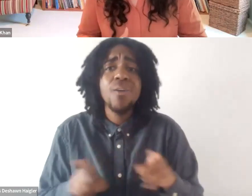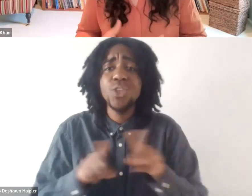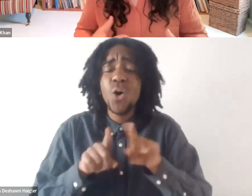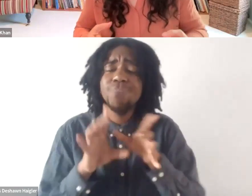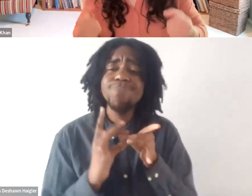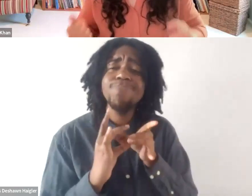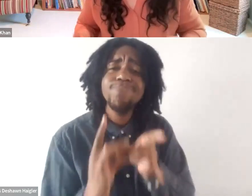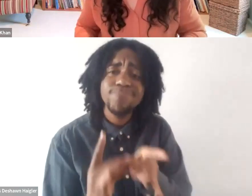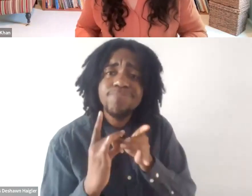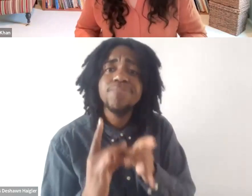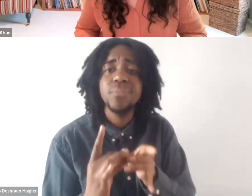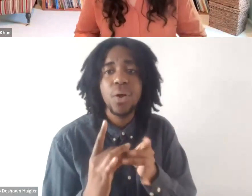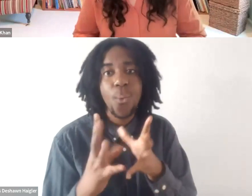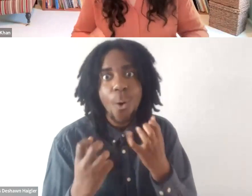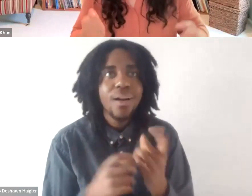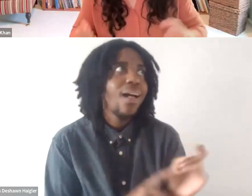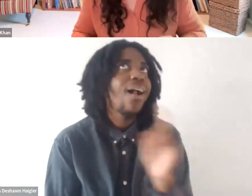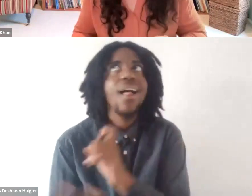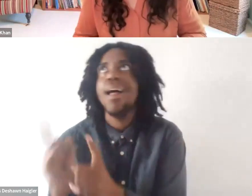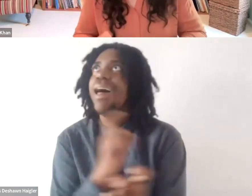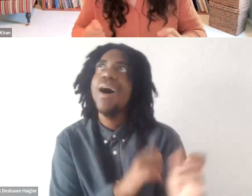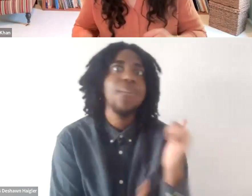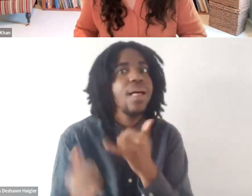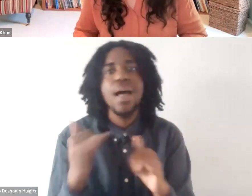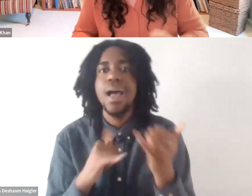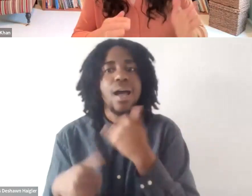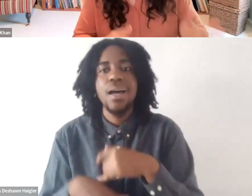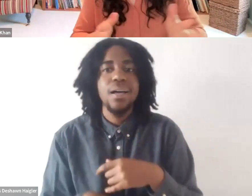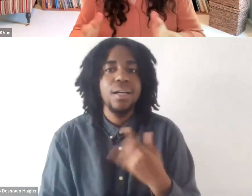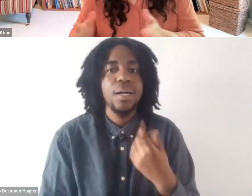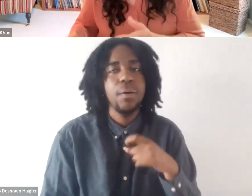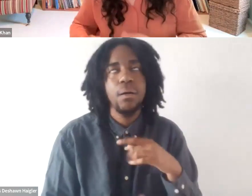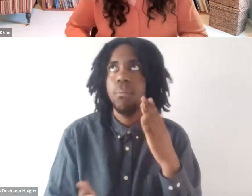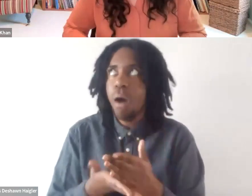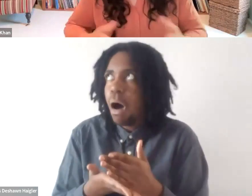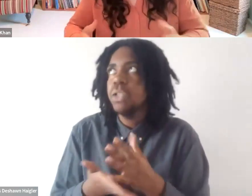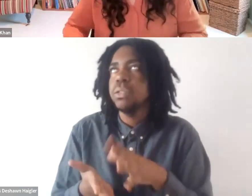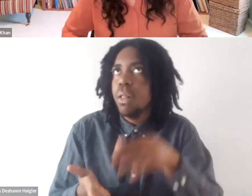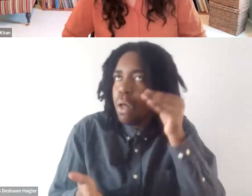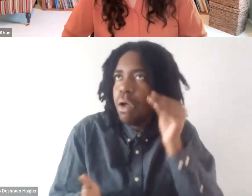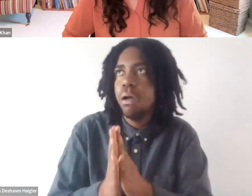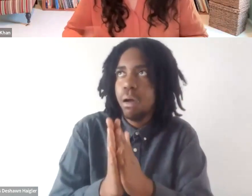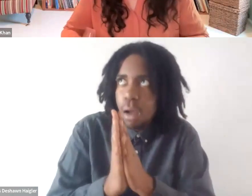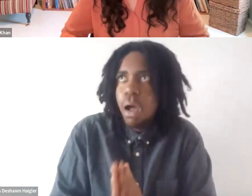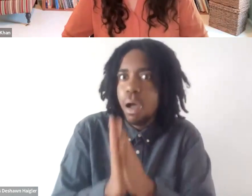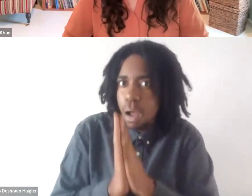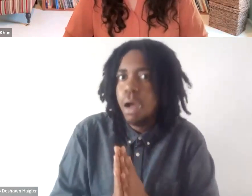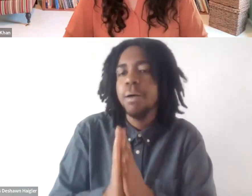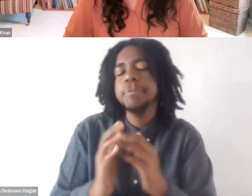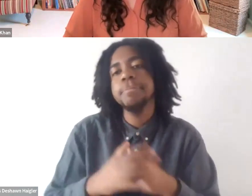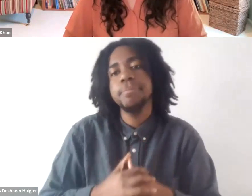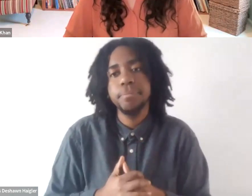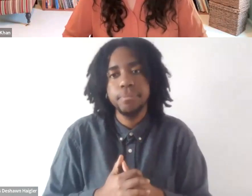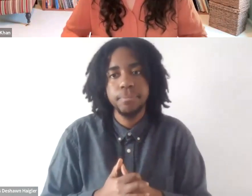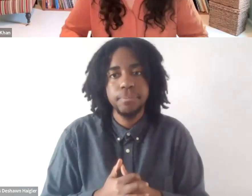of wanting to run around and play and having to put that on pause while you go through these various stages of observance of